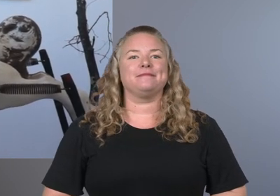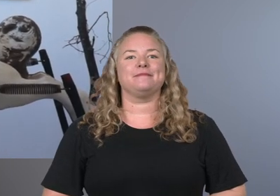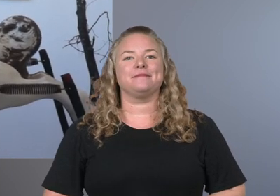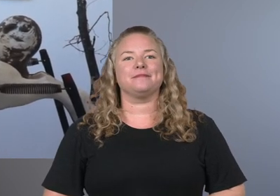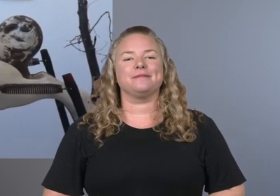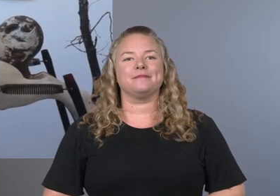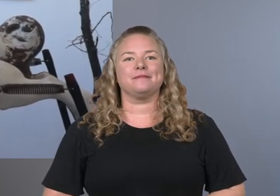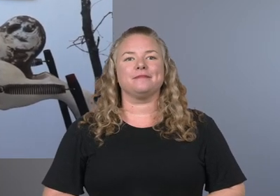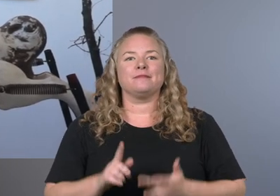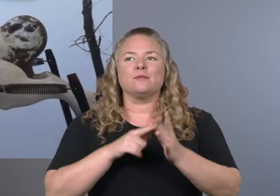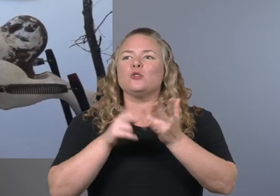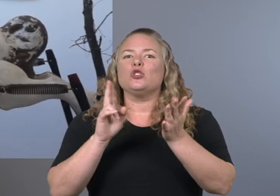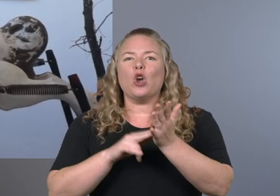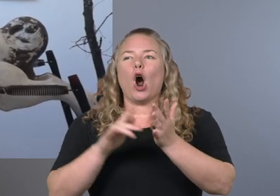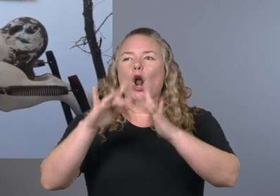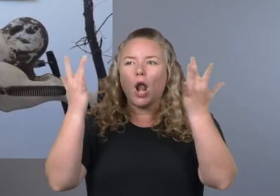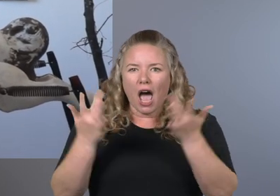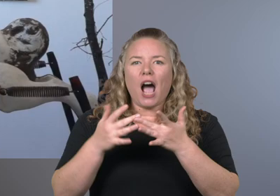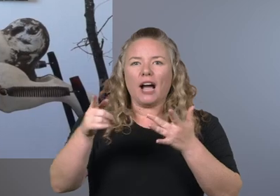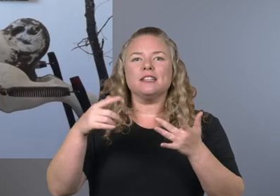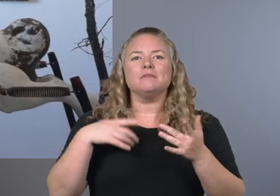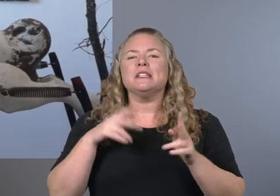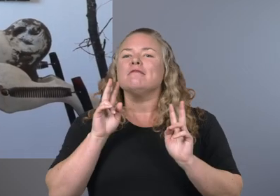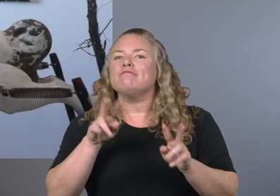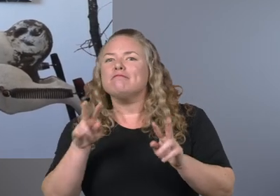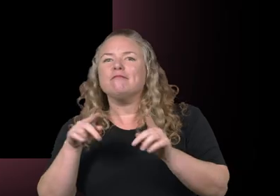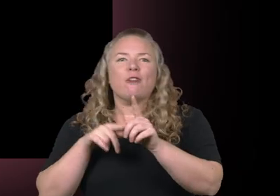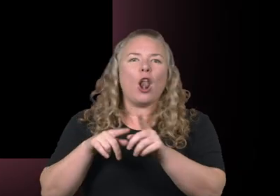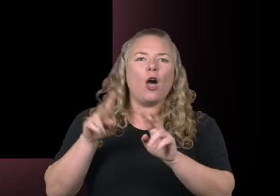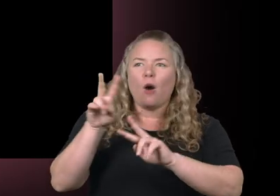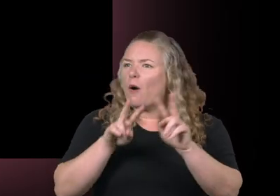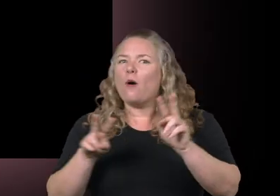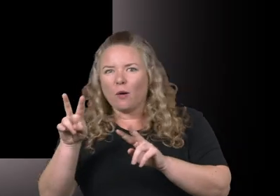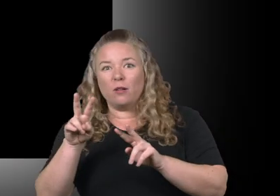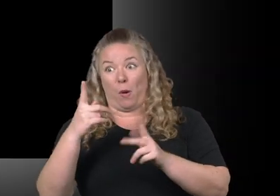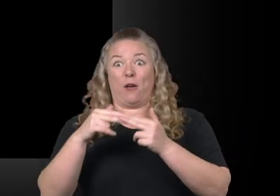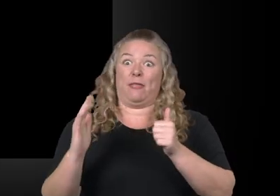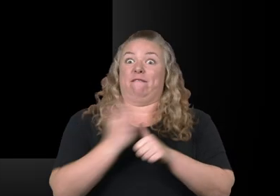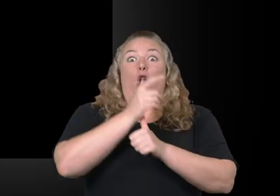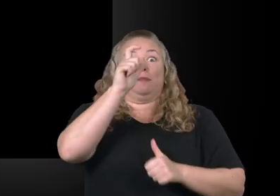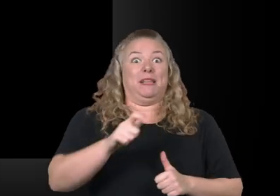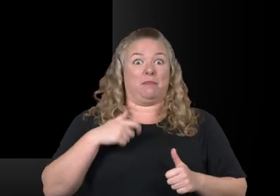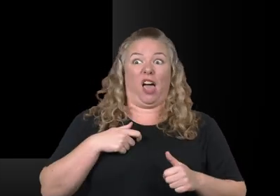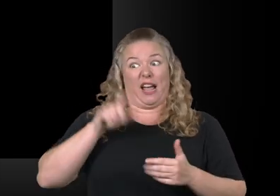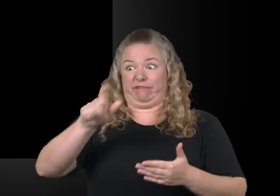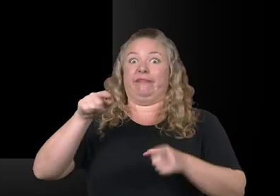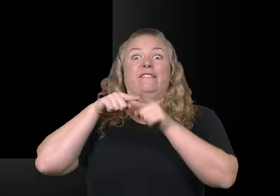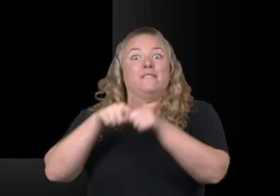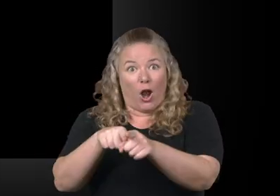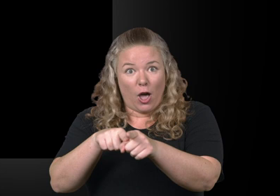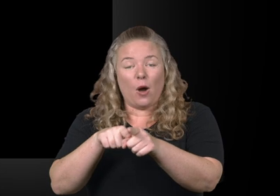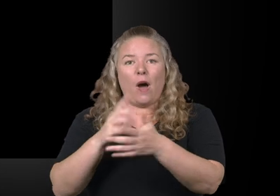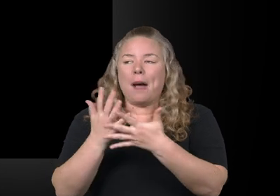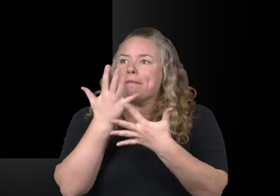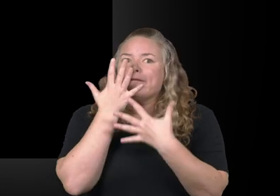And I followed John online. He was one of the first people I followed online. And I was absolutely fascinated. And at that point, I